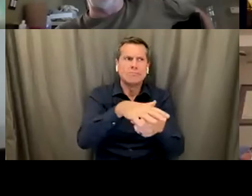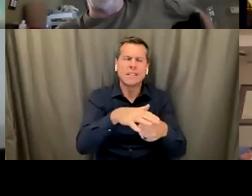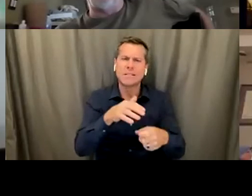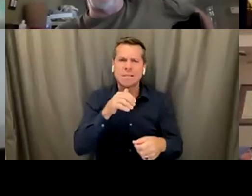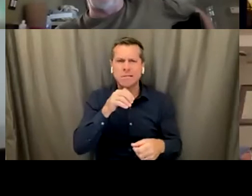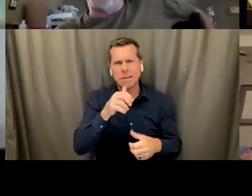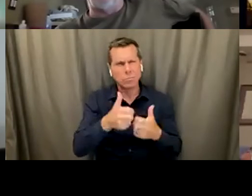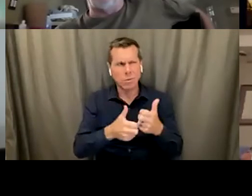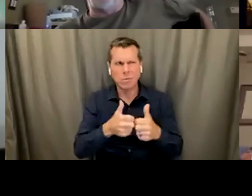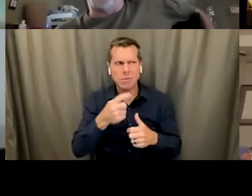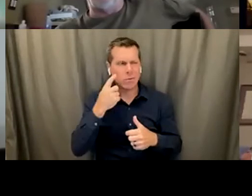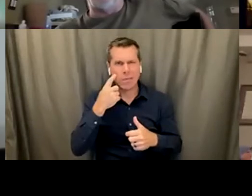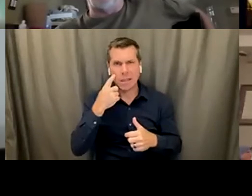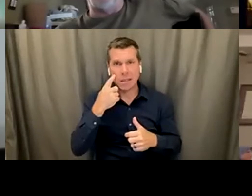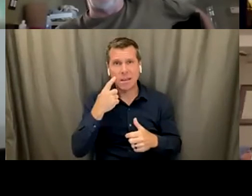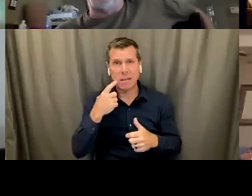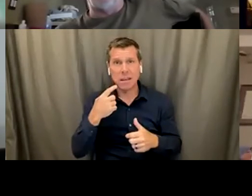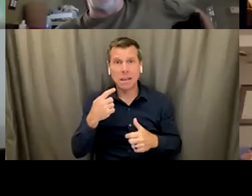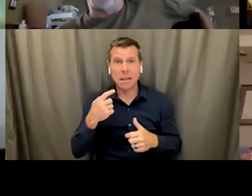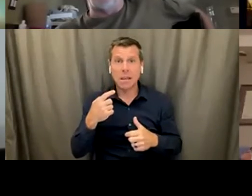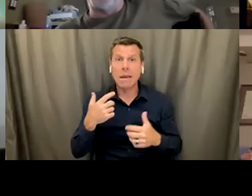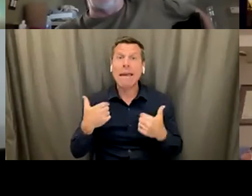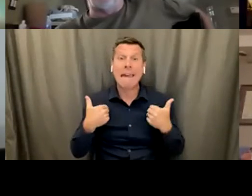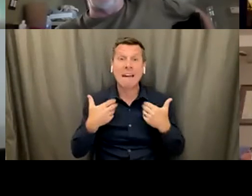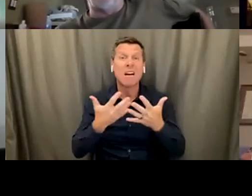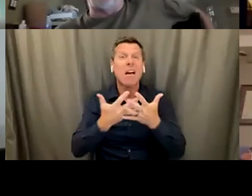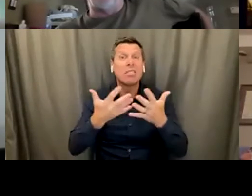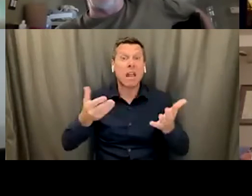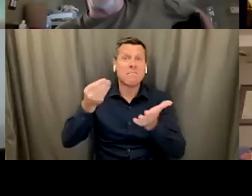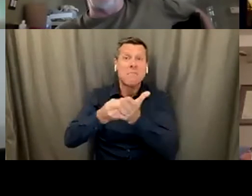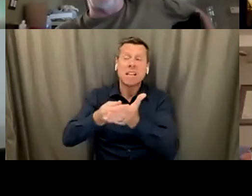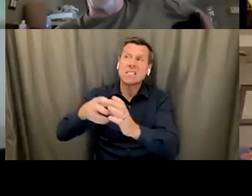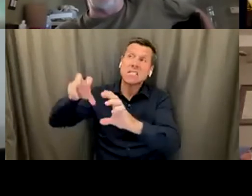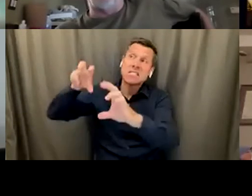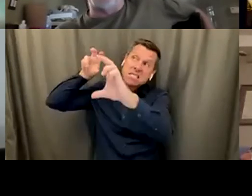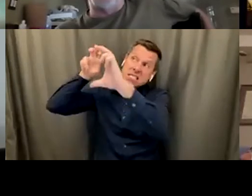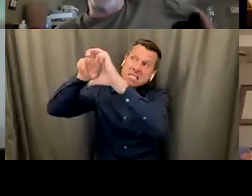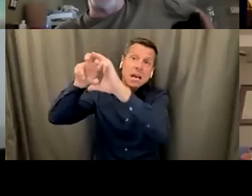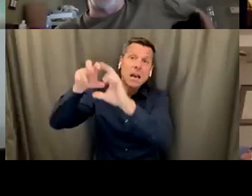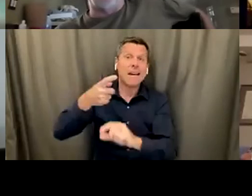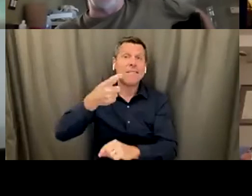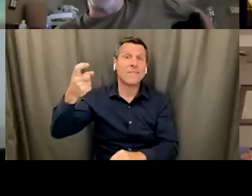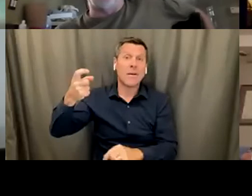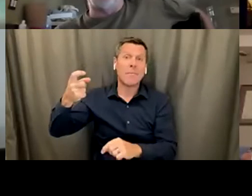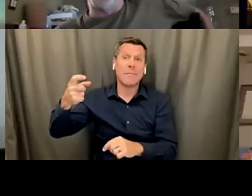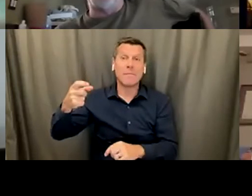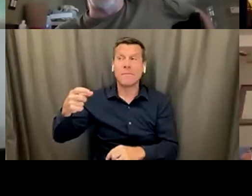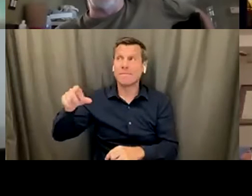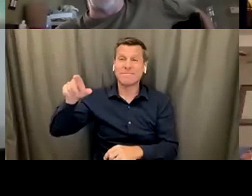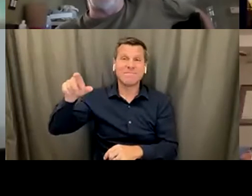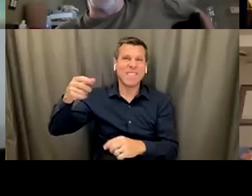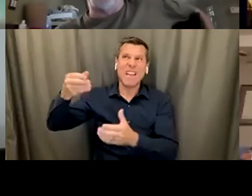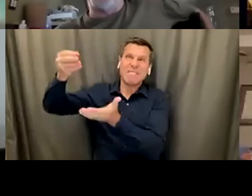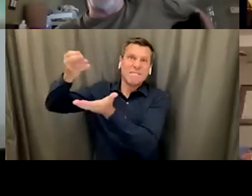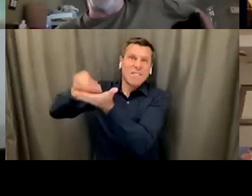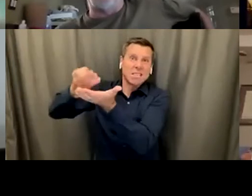thing for everybody to know. We have a lot of money left over from the HERF and CARES funds to address